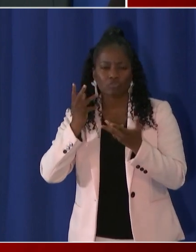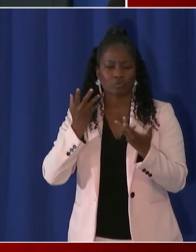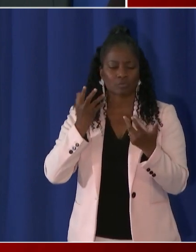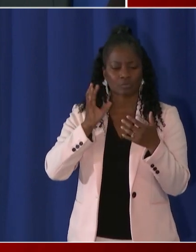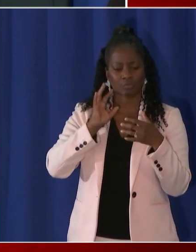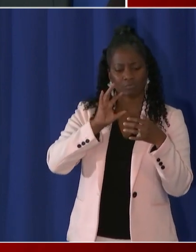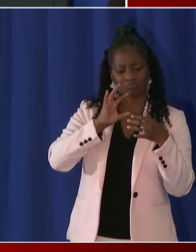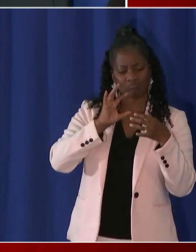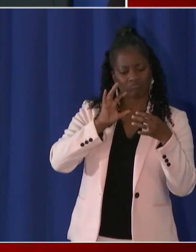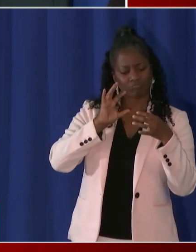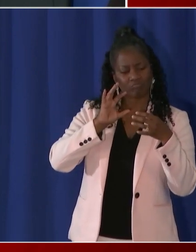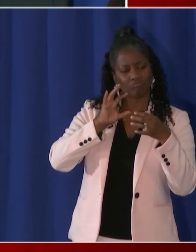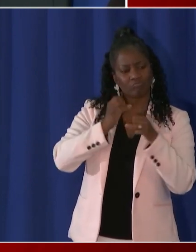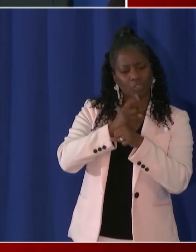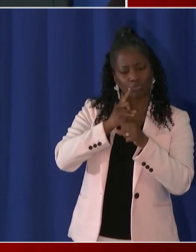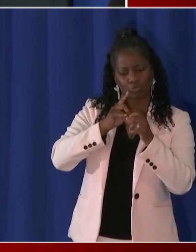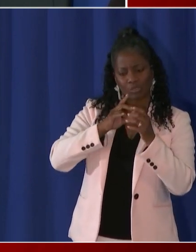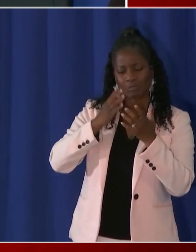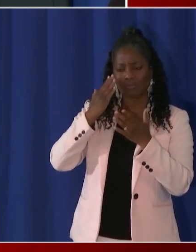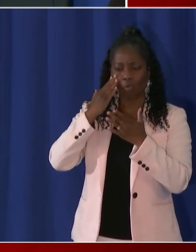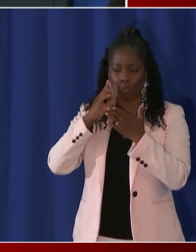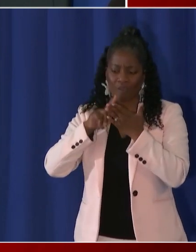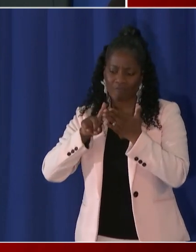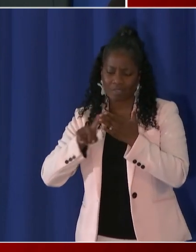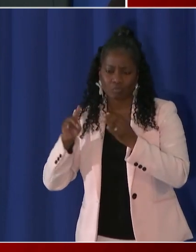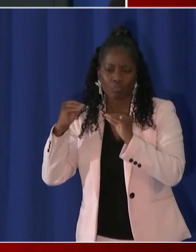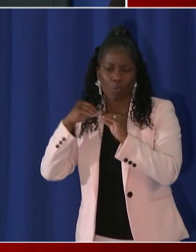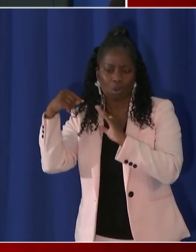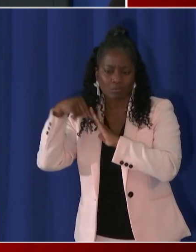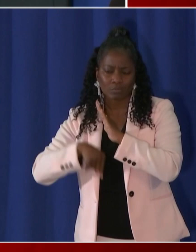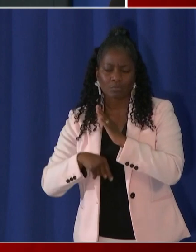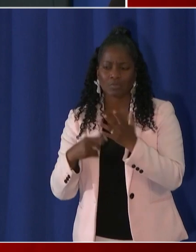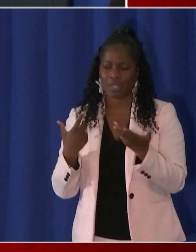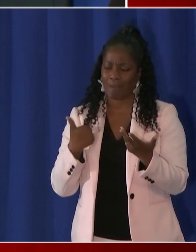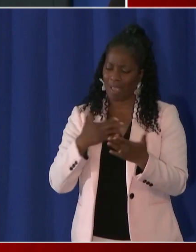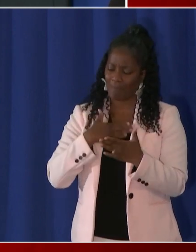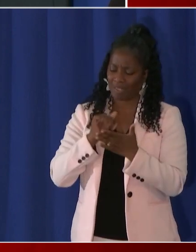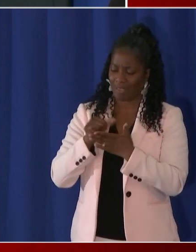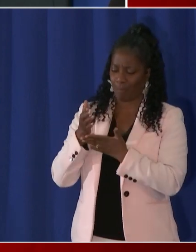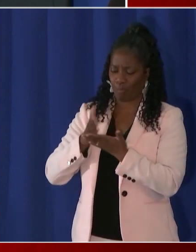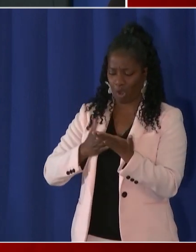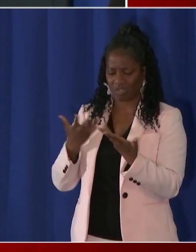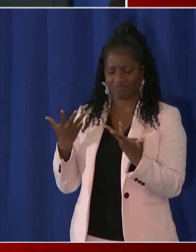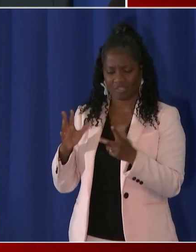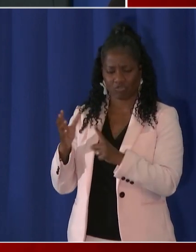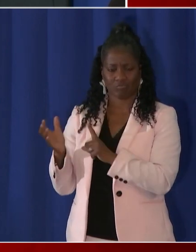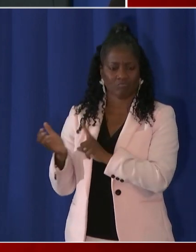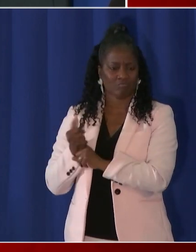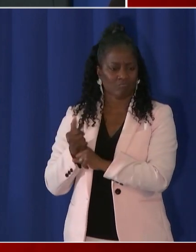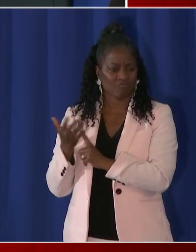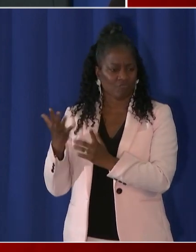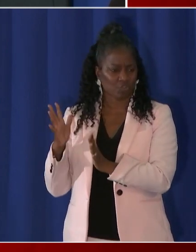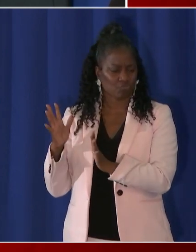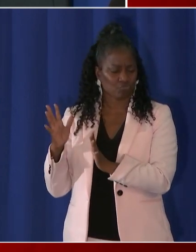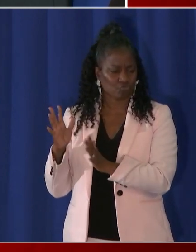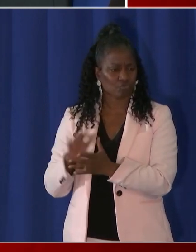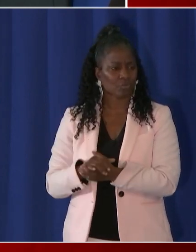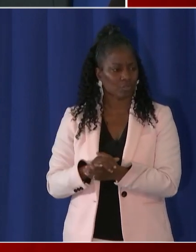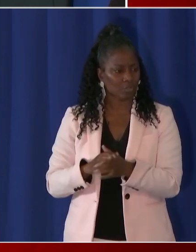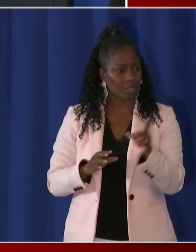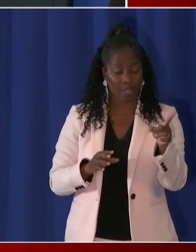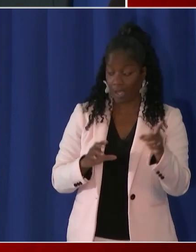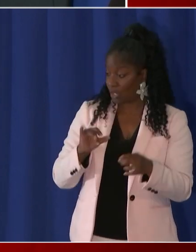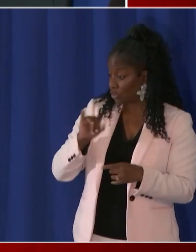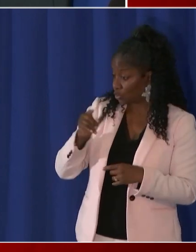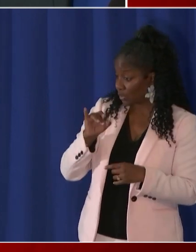end. We can do that work. I'm just glad that this part of it, at least of the investigation, has been resolved. Okay,